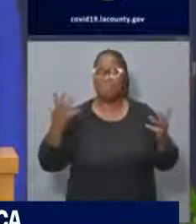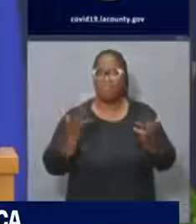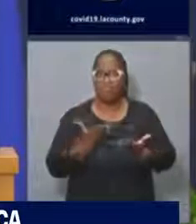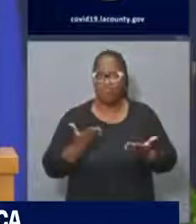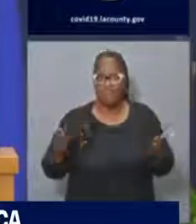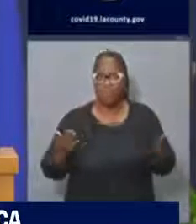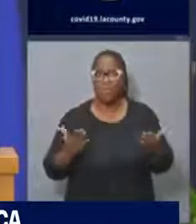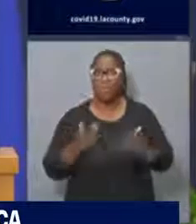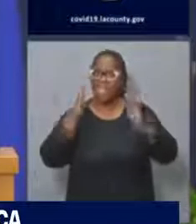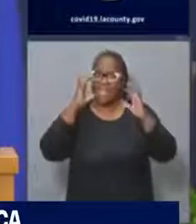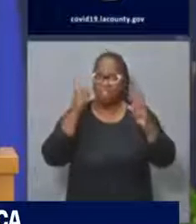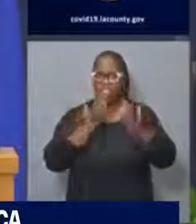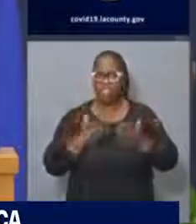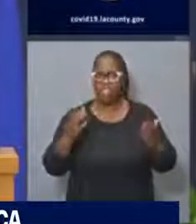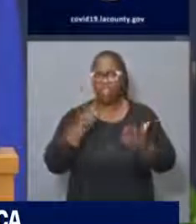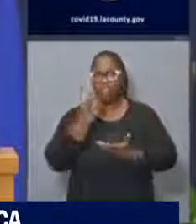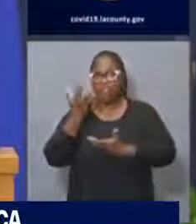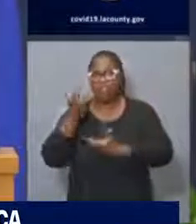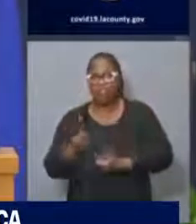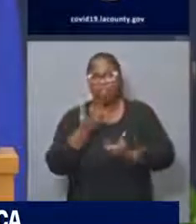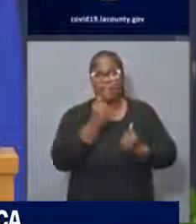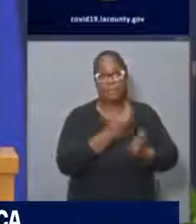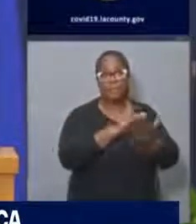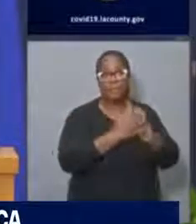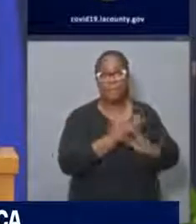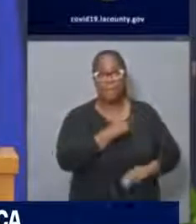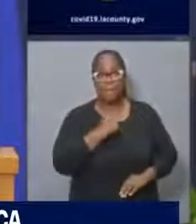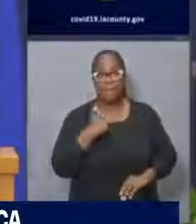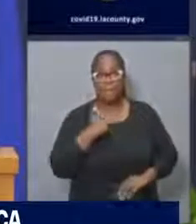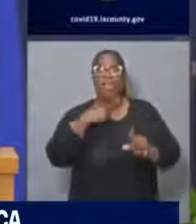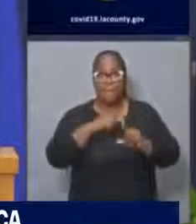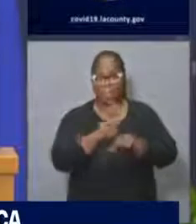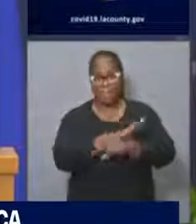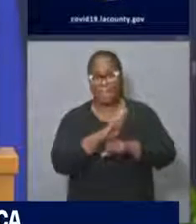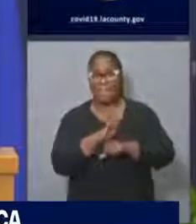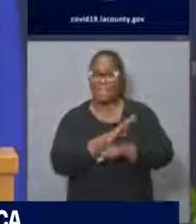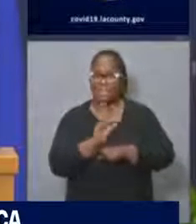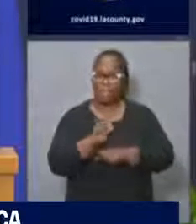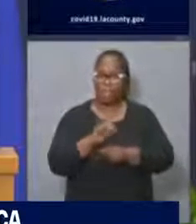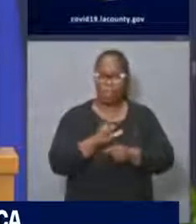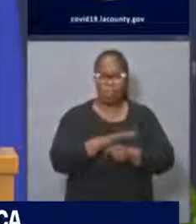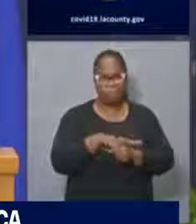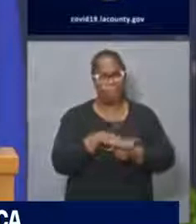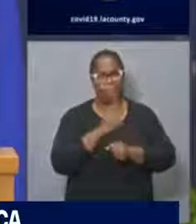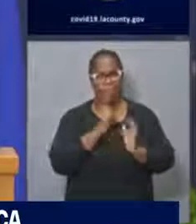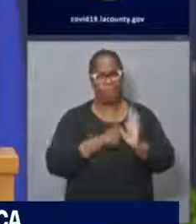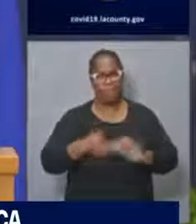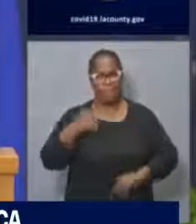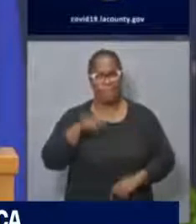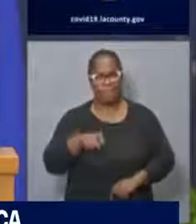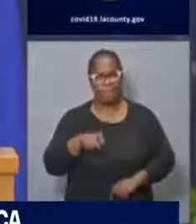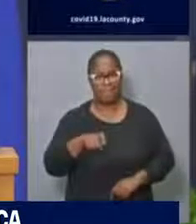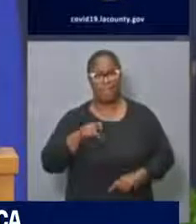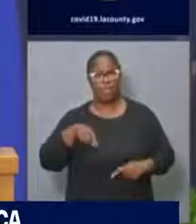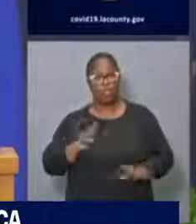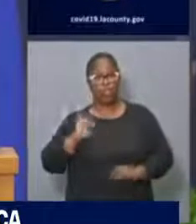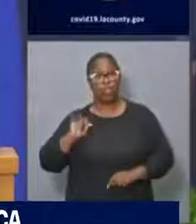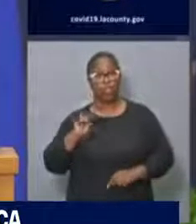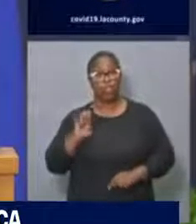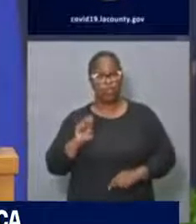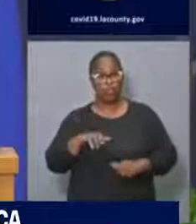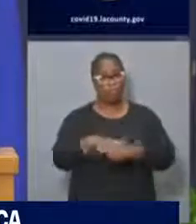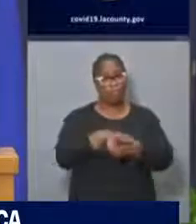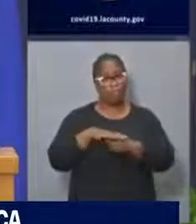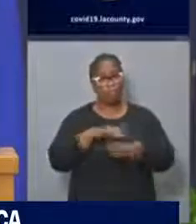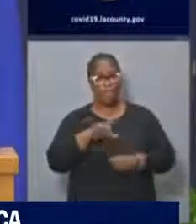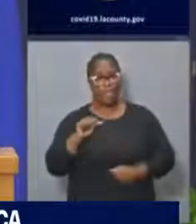directly to trusted community members and businesses in high-need areas. Countywide, in June, DPH